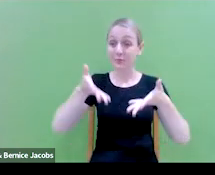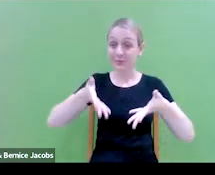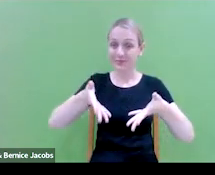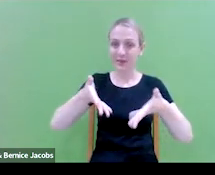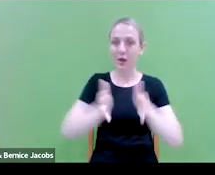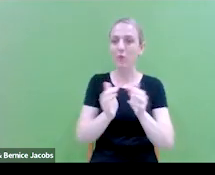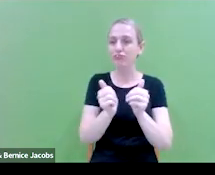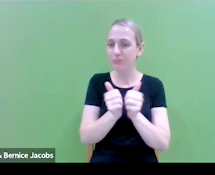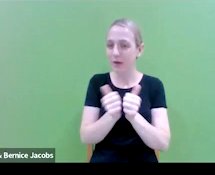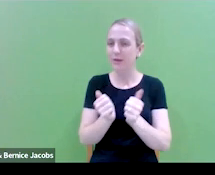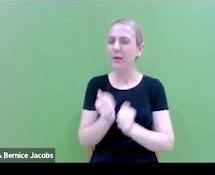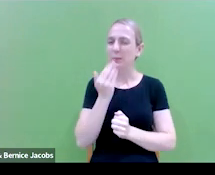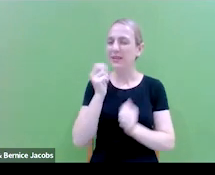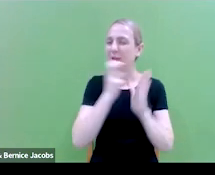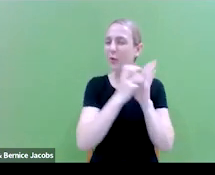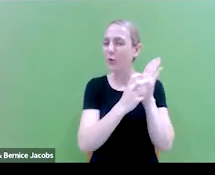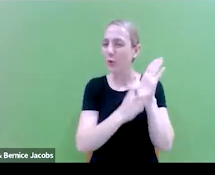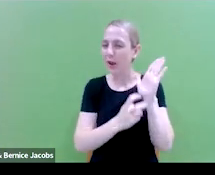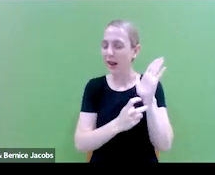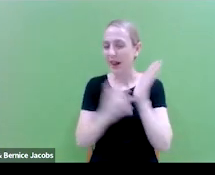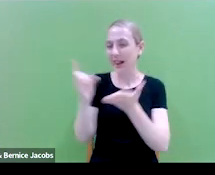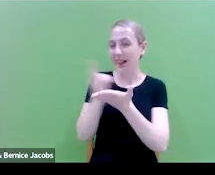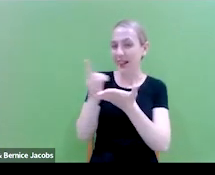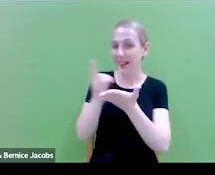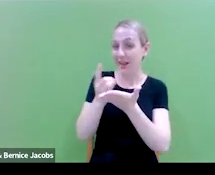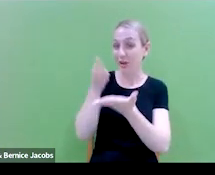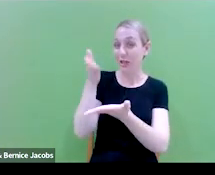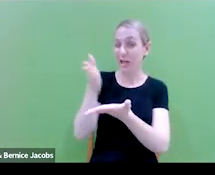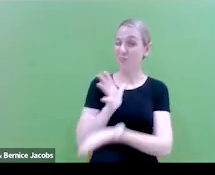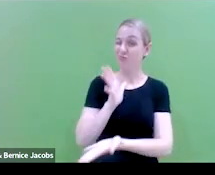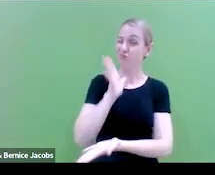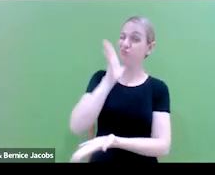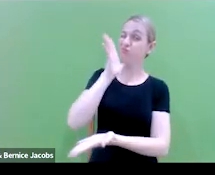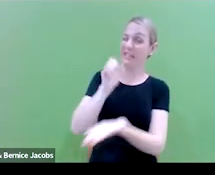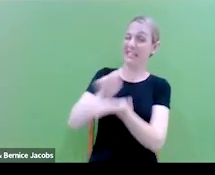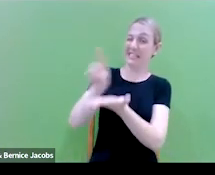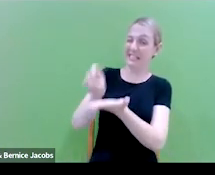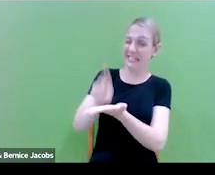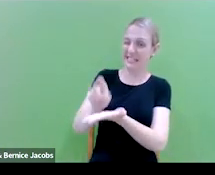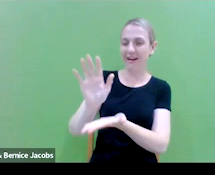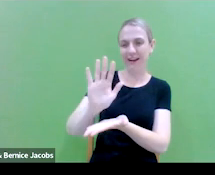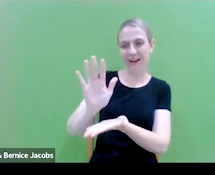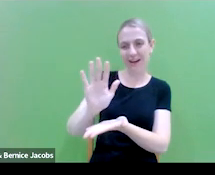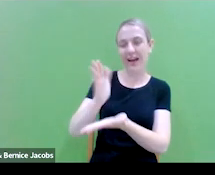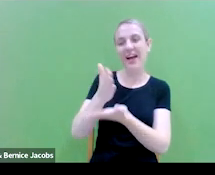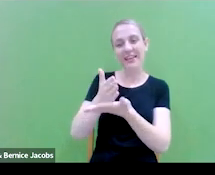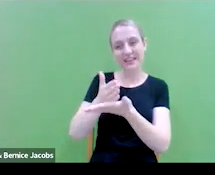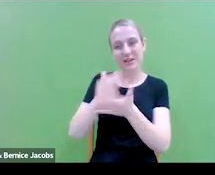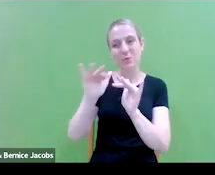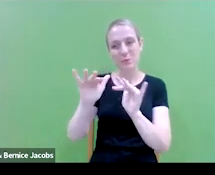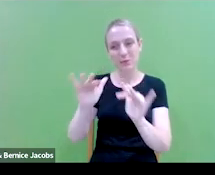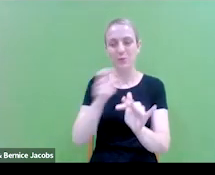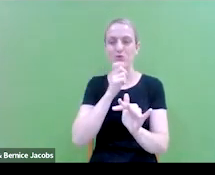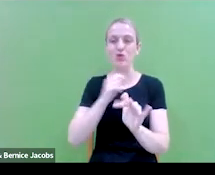for this evening. Let's stop using the chats as we go forward. On Zoom, some of our members are using